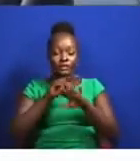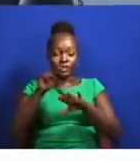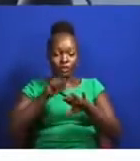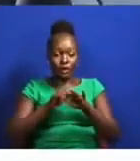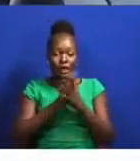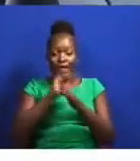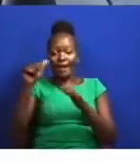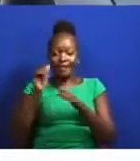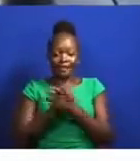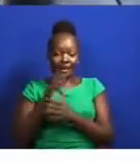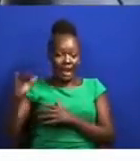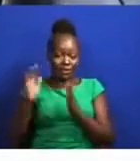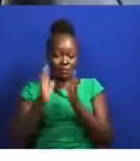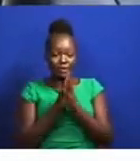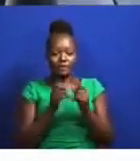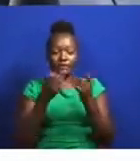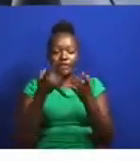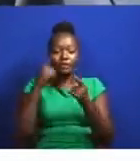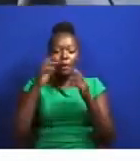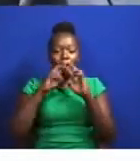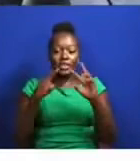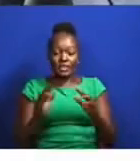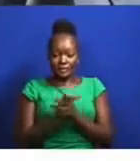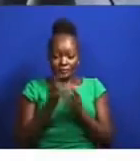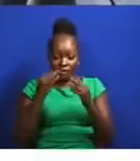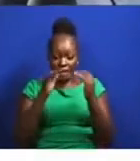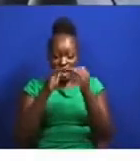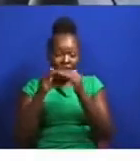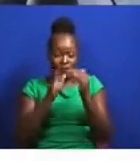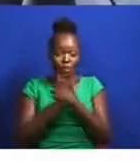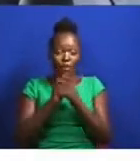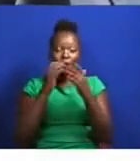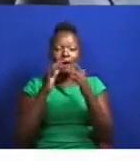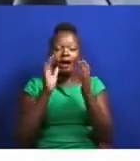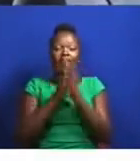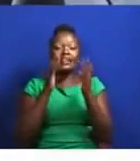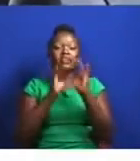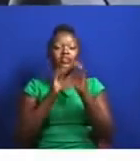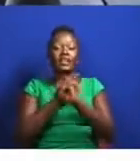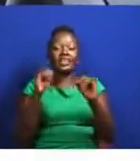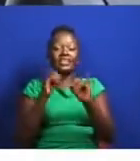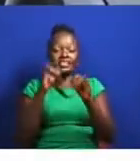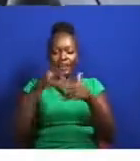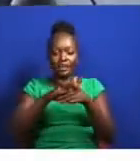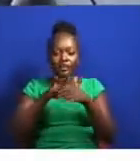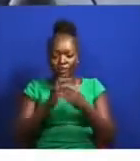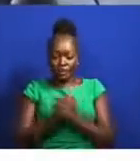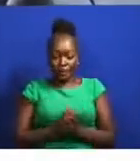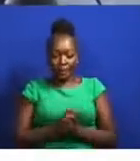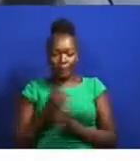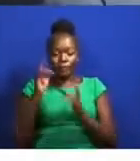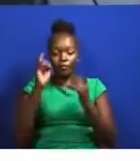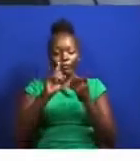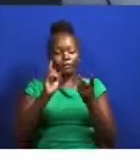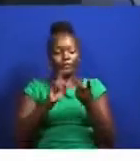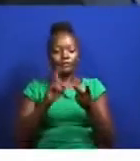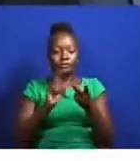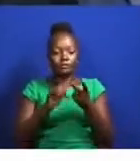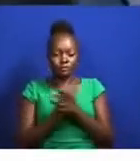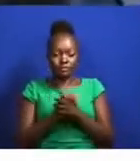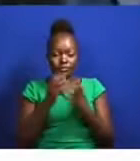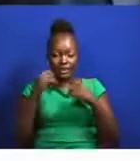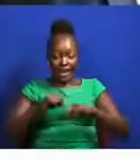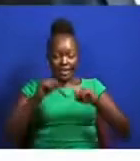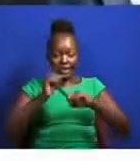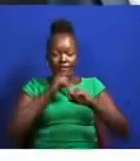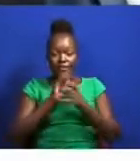levels dedicated to peaceful, free and fair and transparent elections. Number two, we have